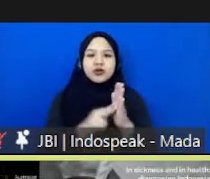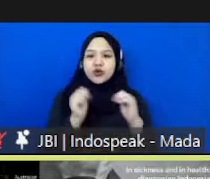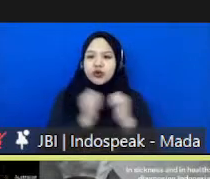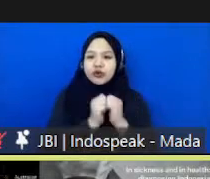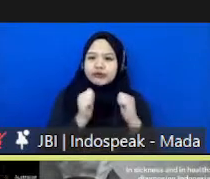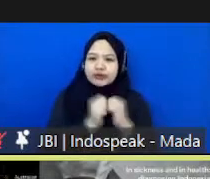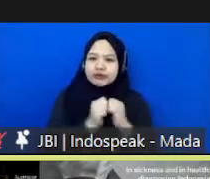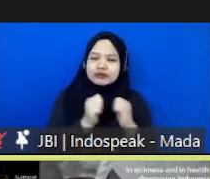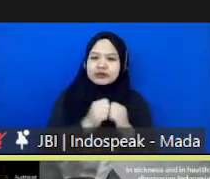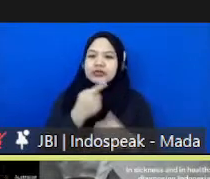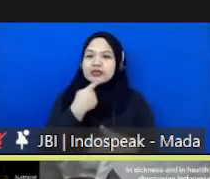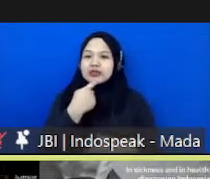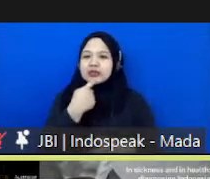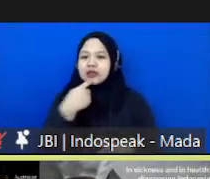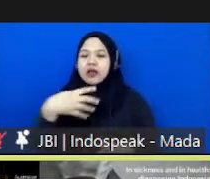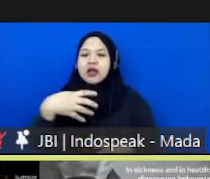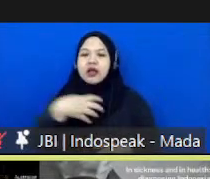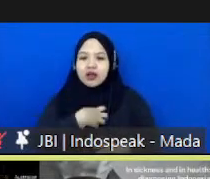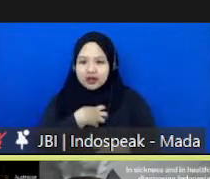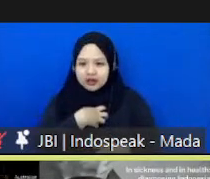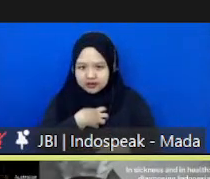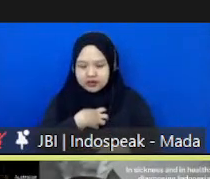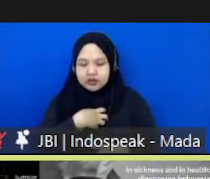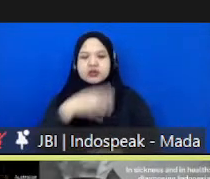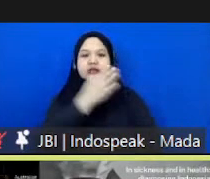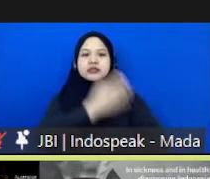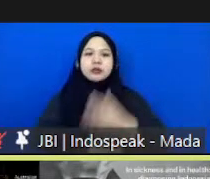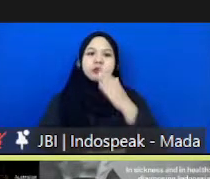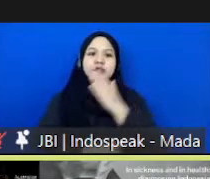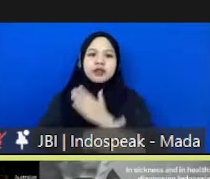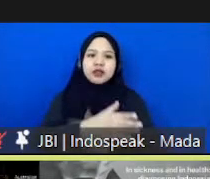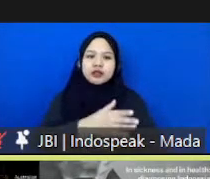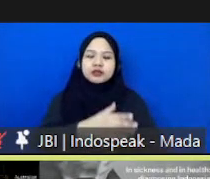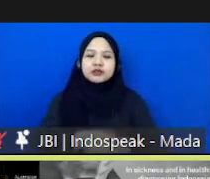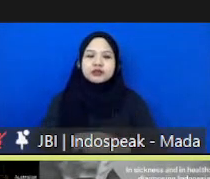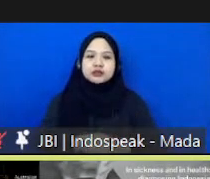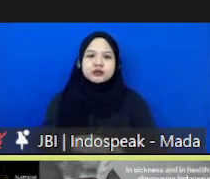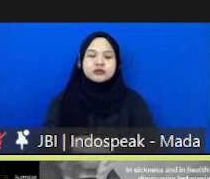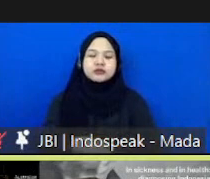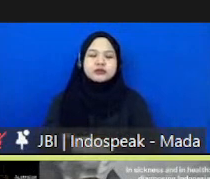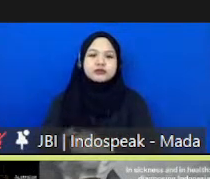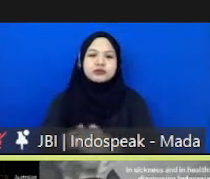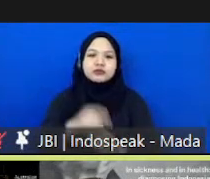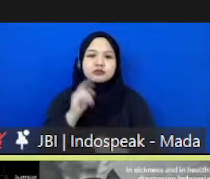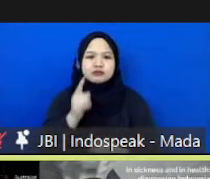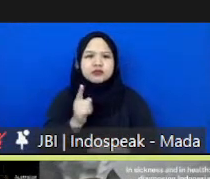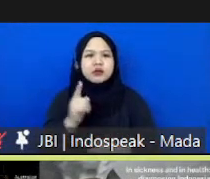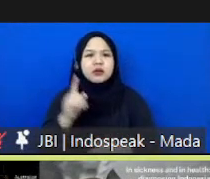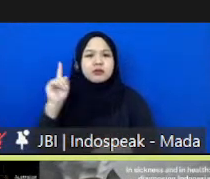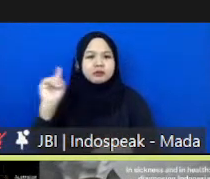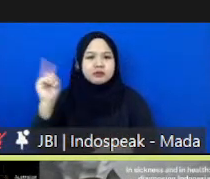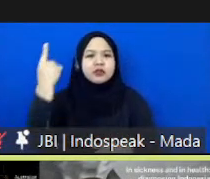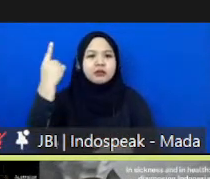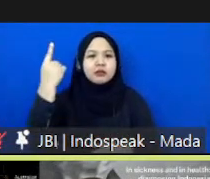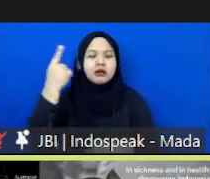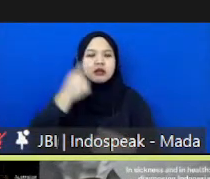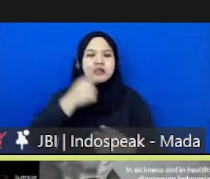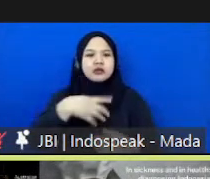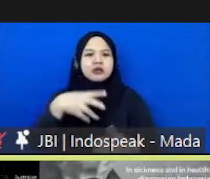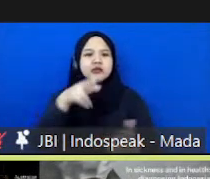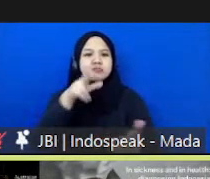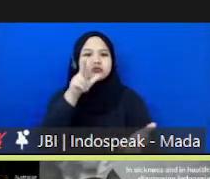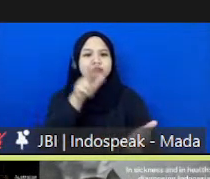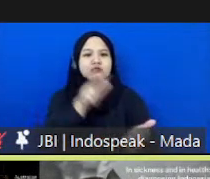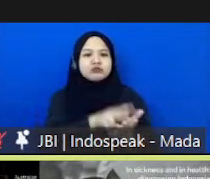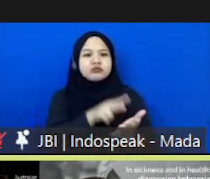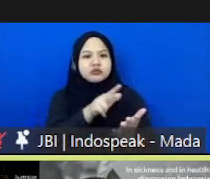the Rights of People with Disability, and that was the first comprehensive human rights treaty